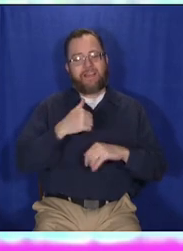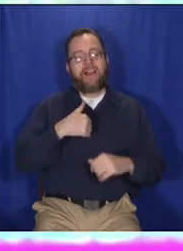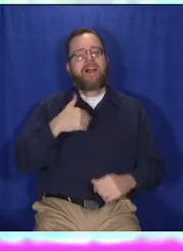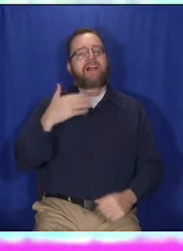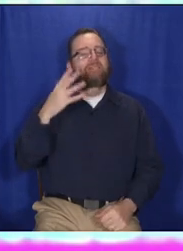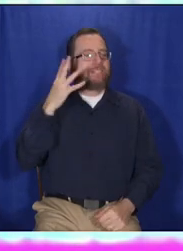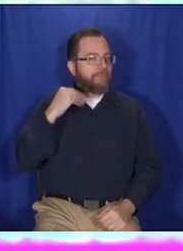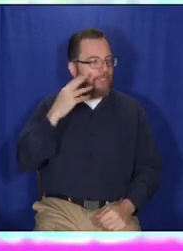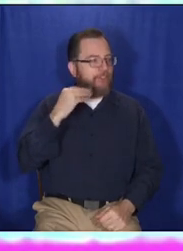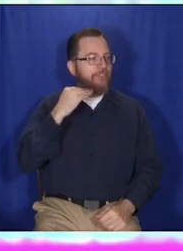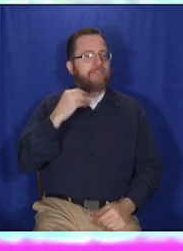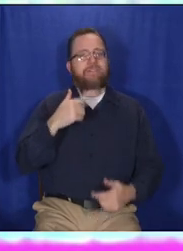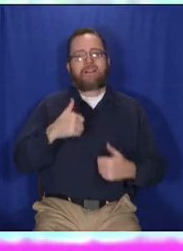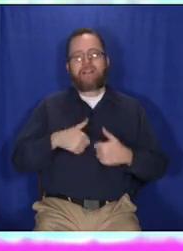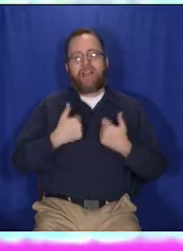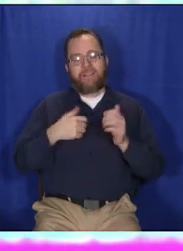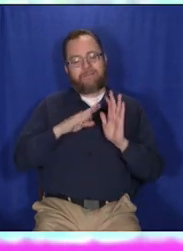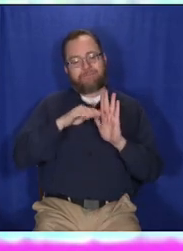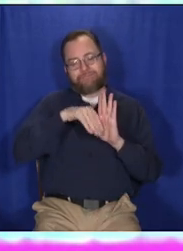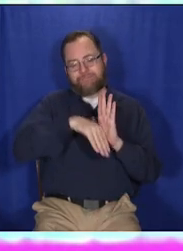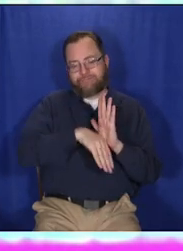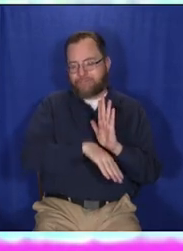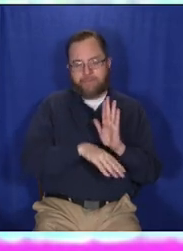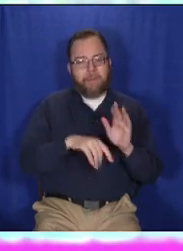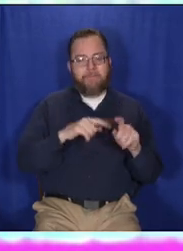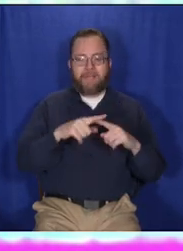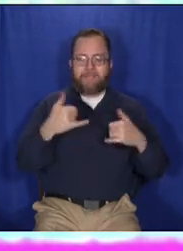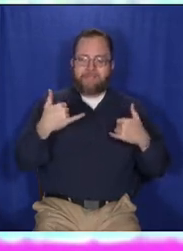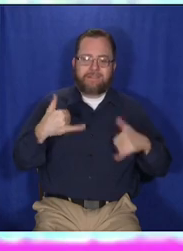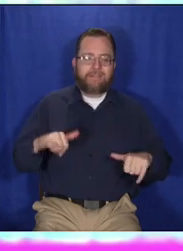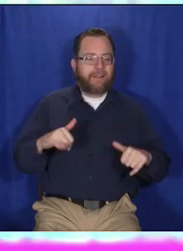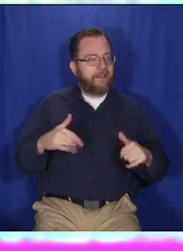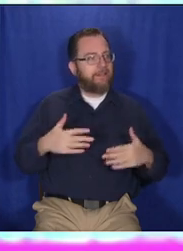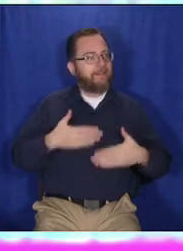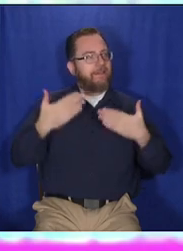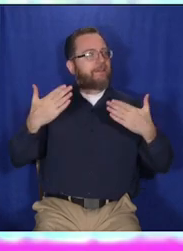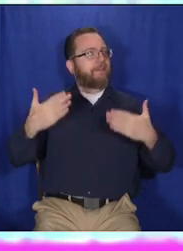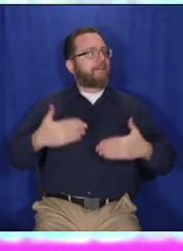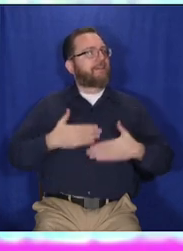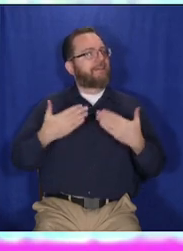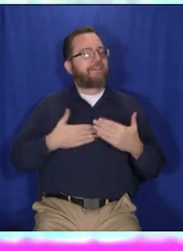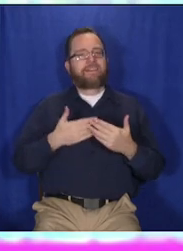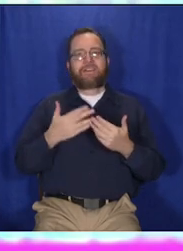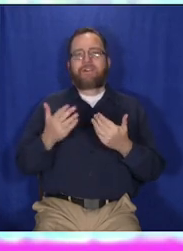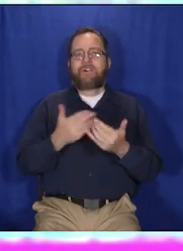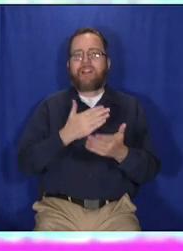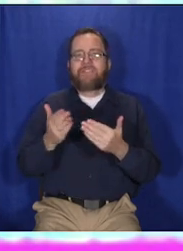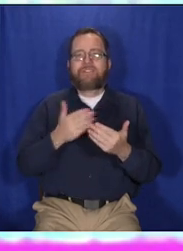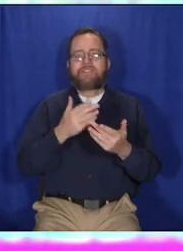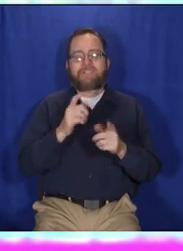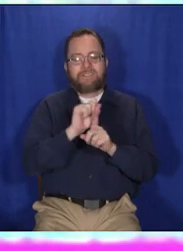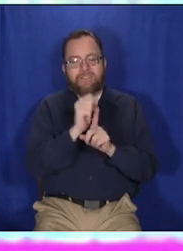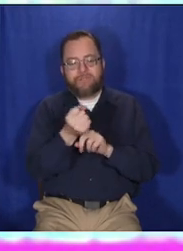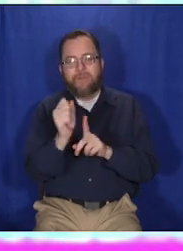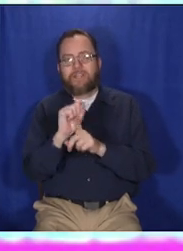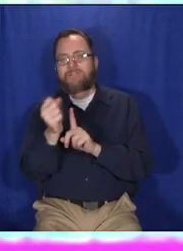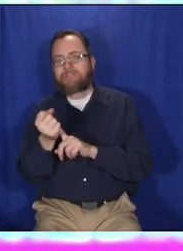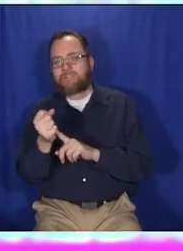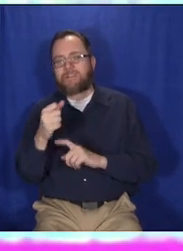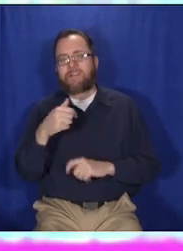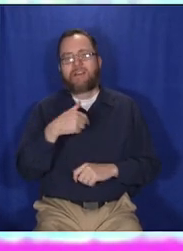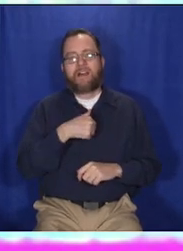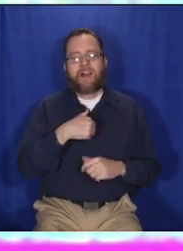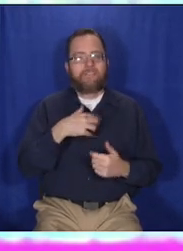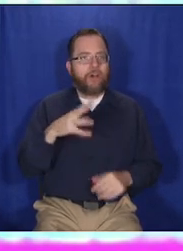low, and I know how to abound. In any and every circumstance, I have learned the secret of facing plenty